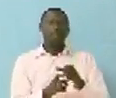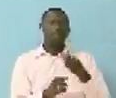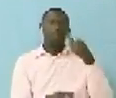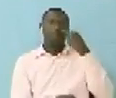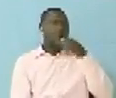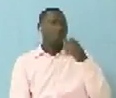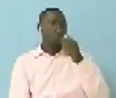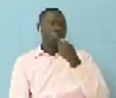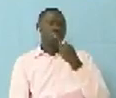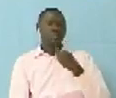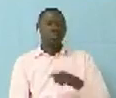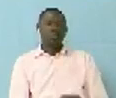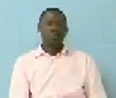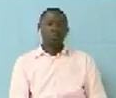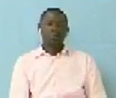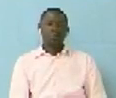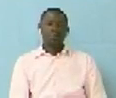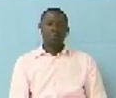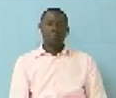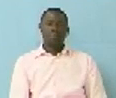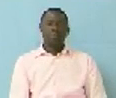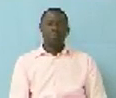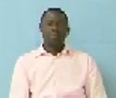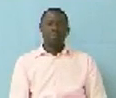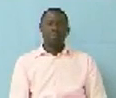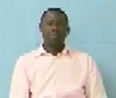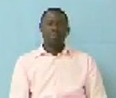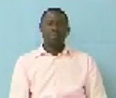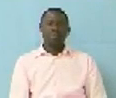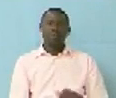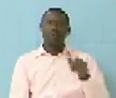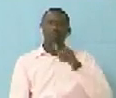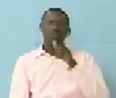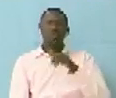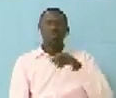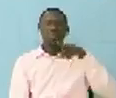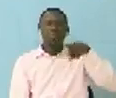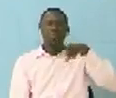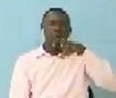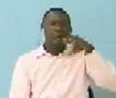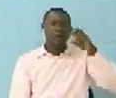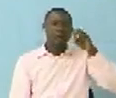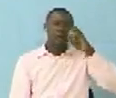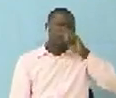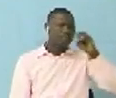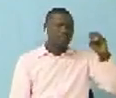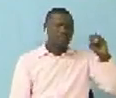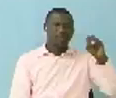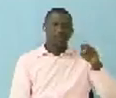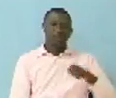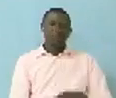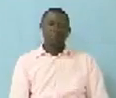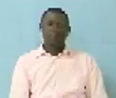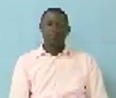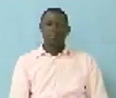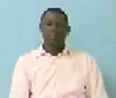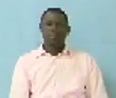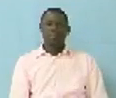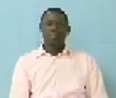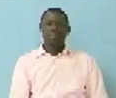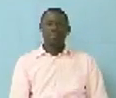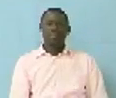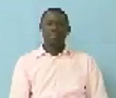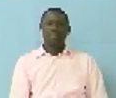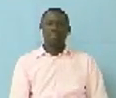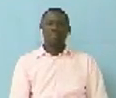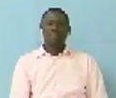mean? Press. Which press? Well, I would consign that